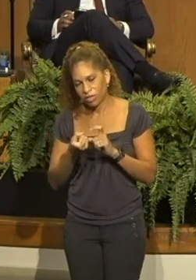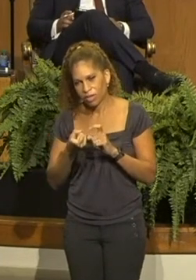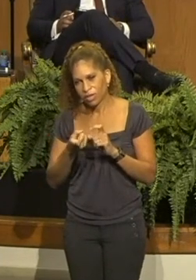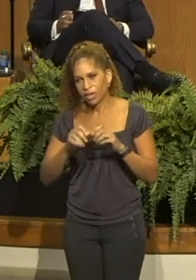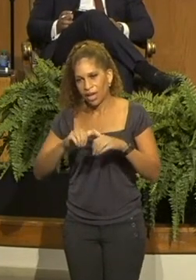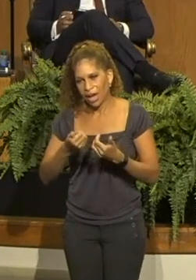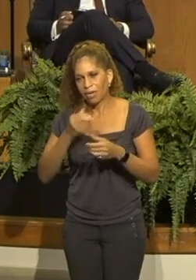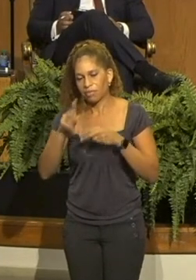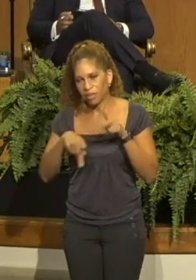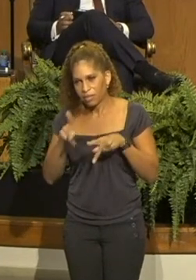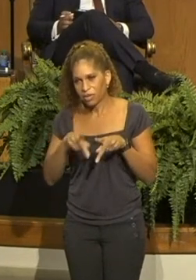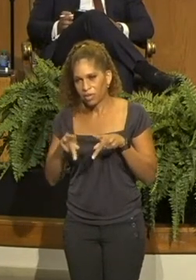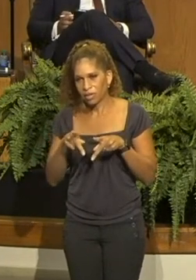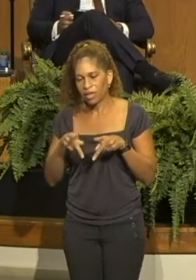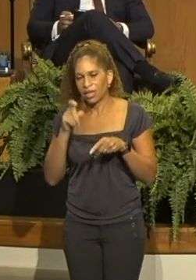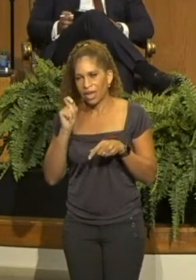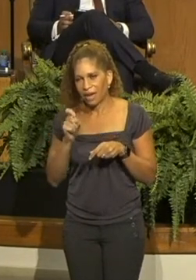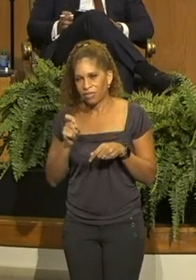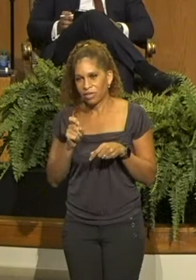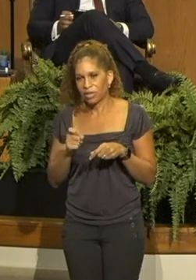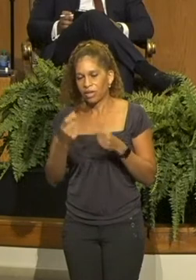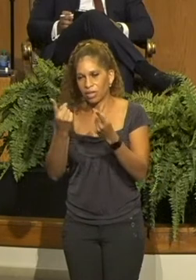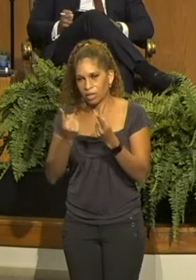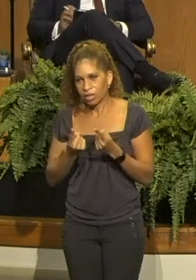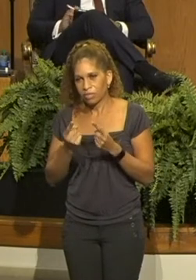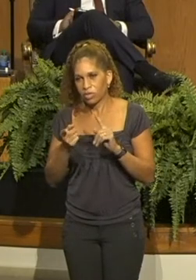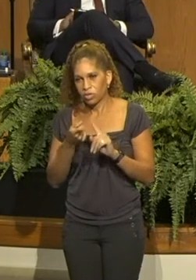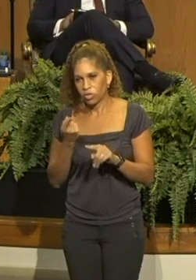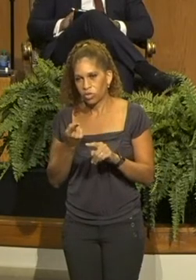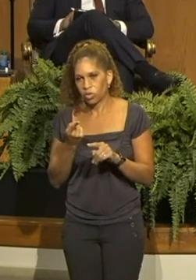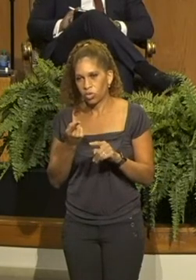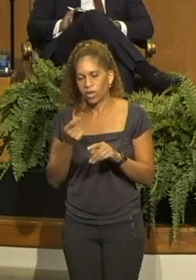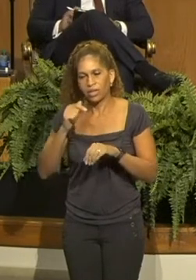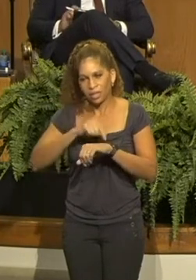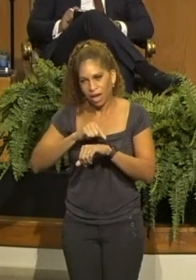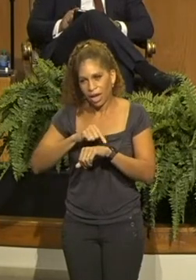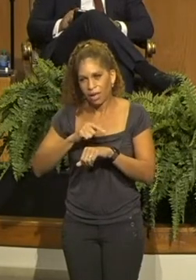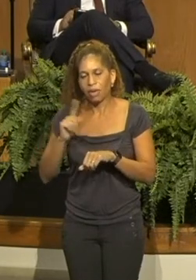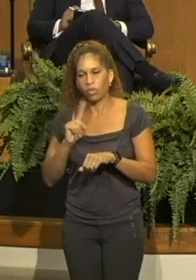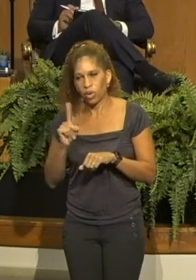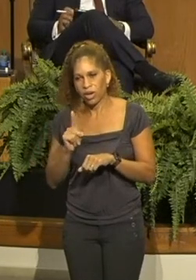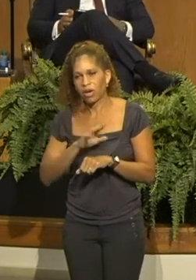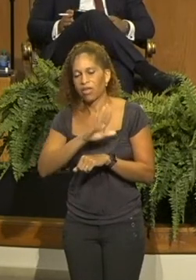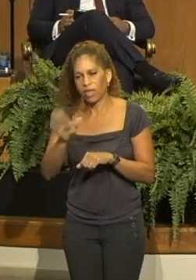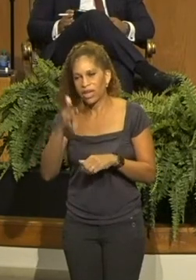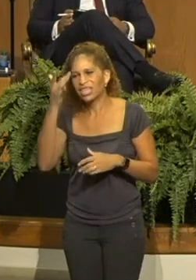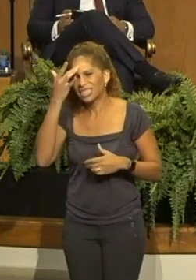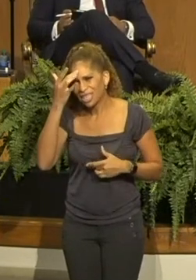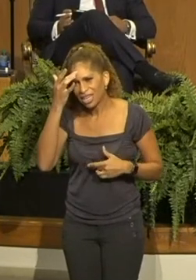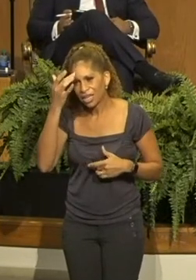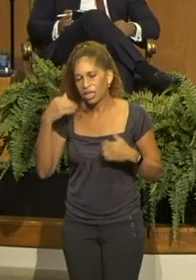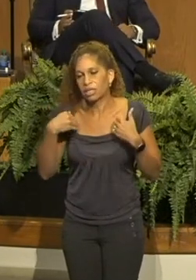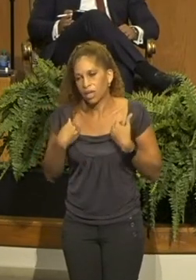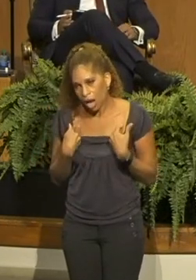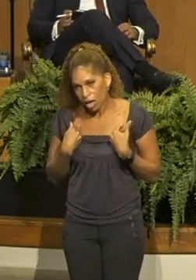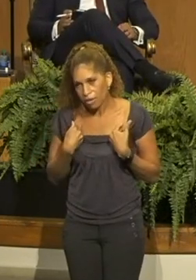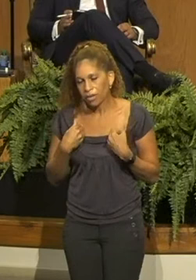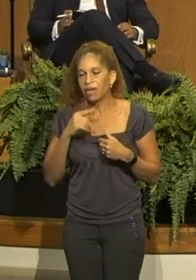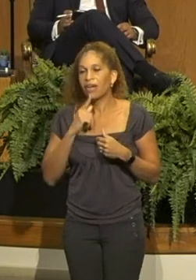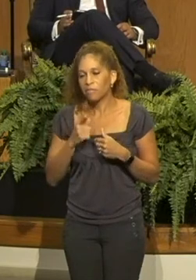how people have to come to a point where they are sick and tired of being sick and